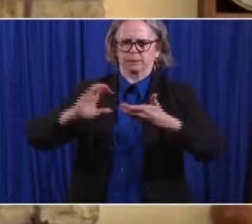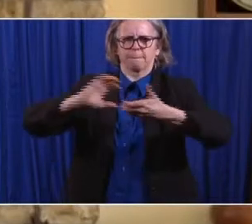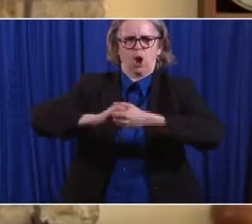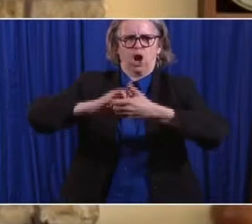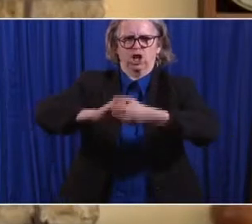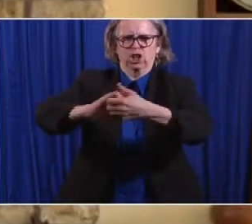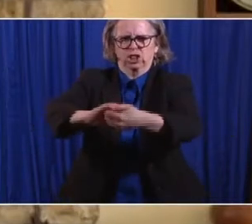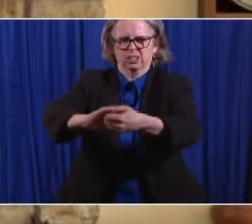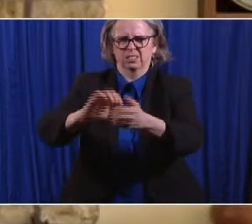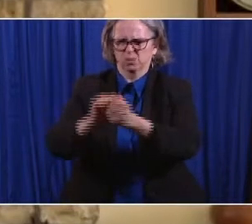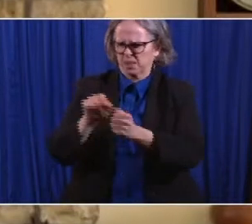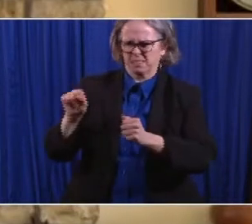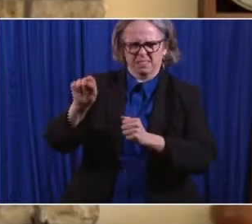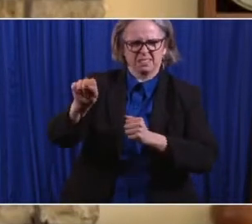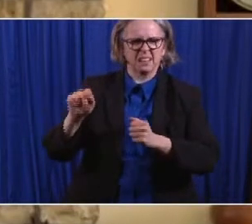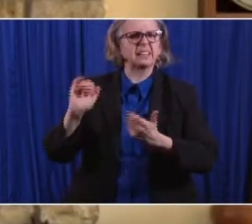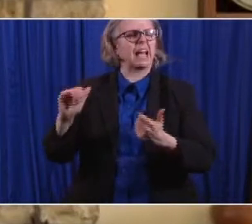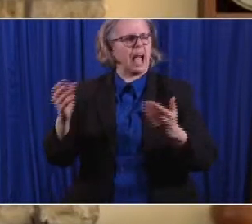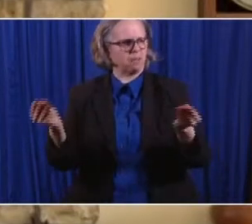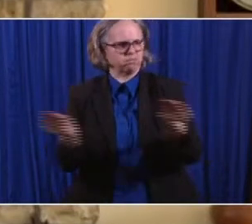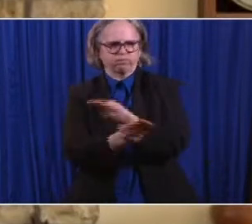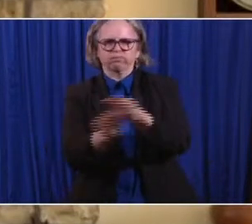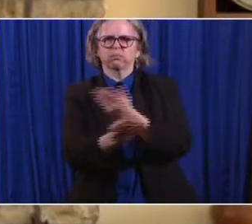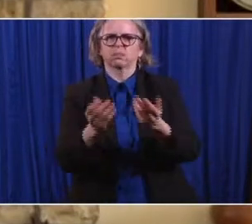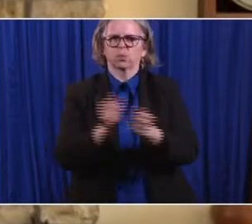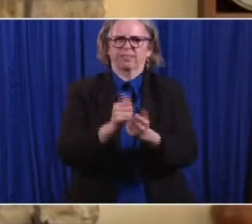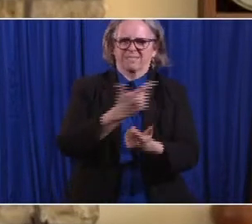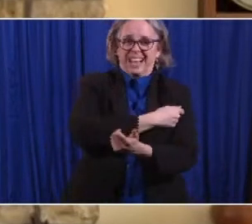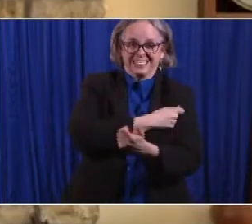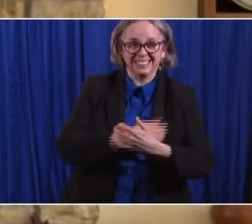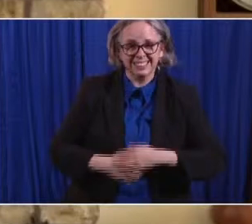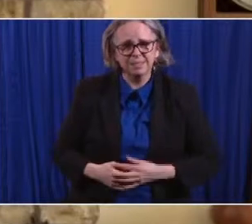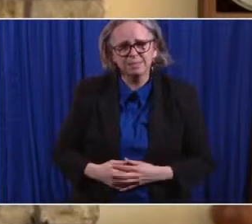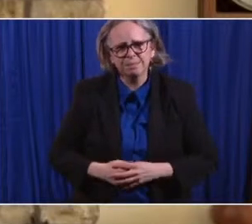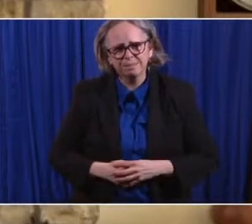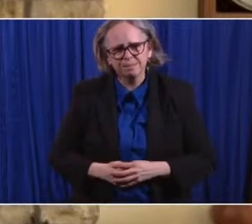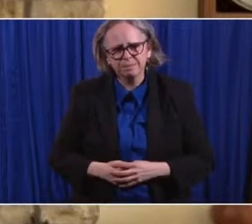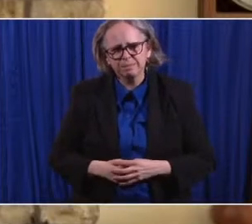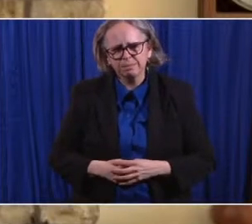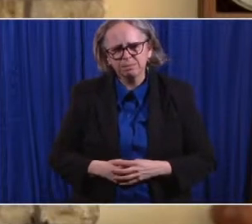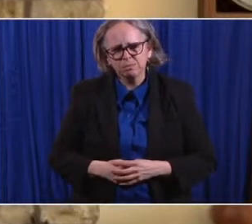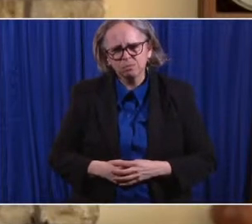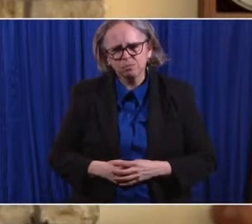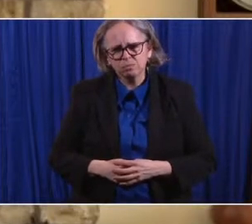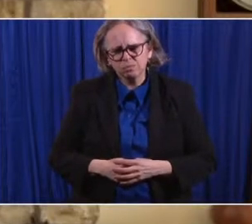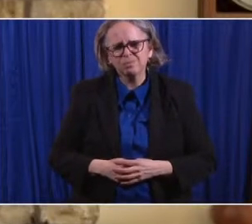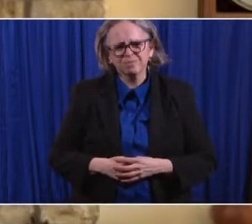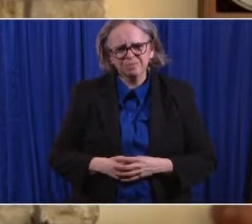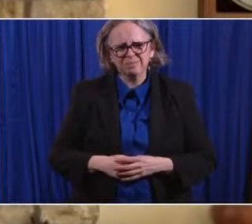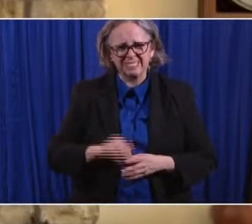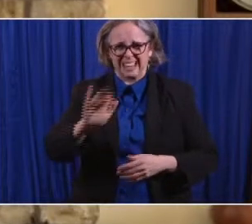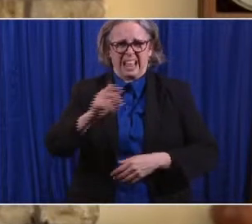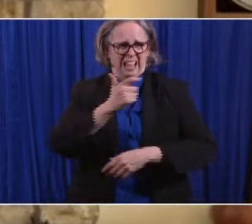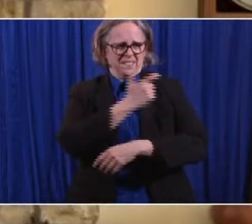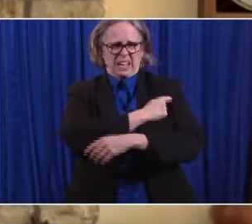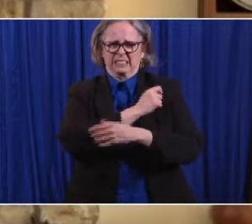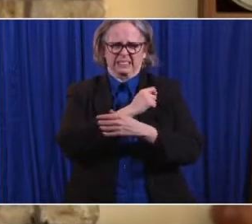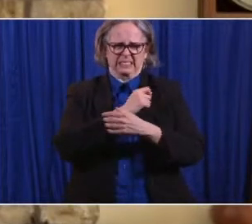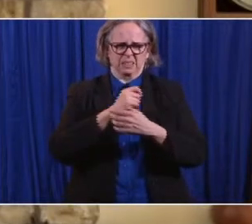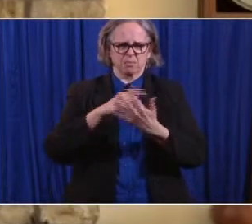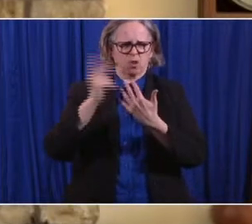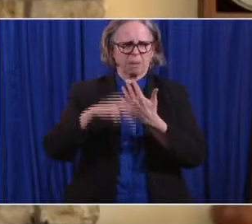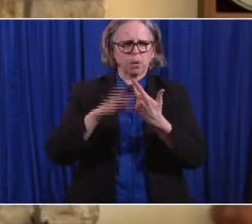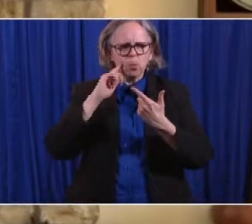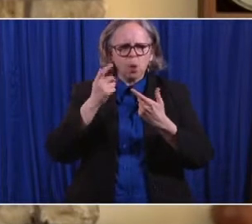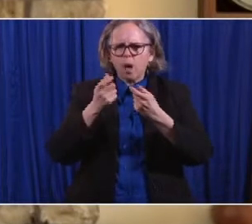them with the drugs. And we'll be filtering these vaccines through those different groups.